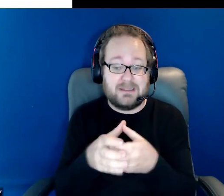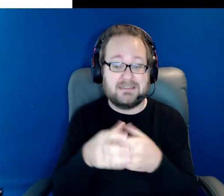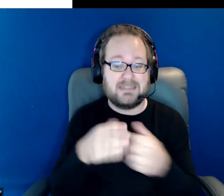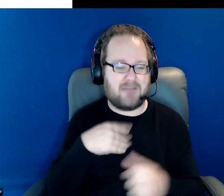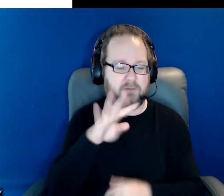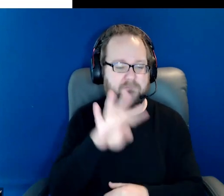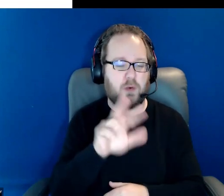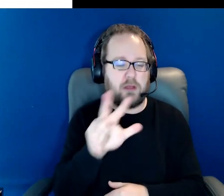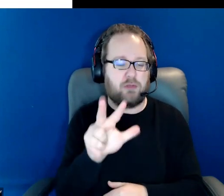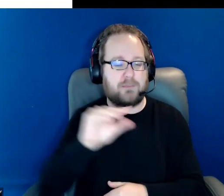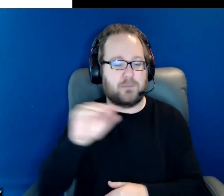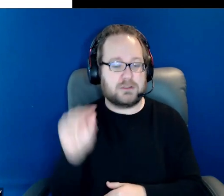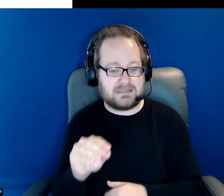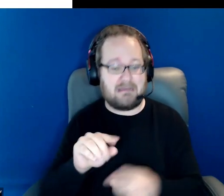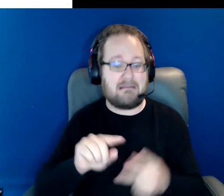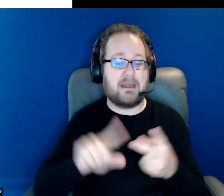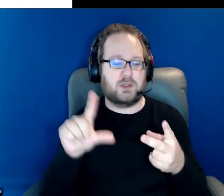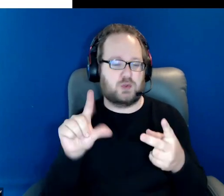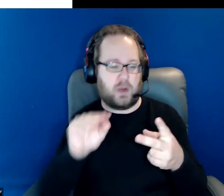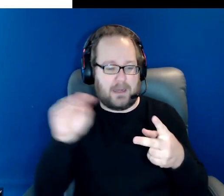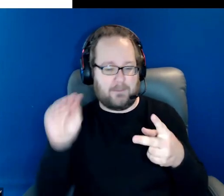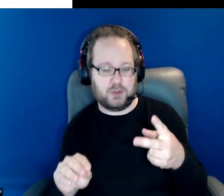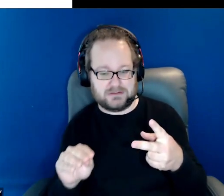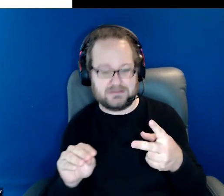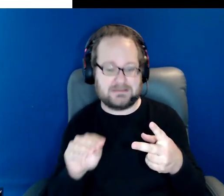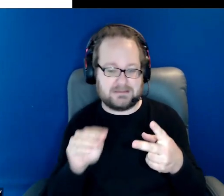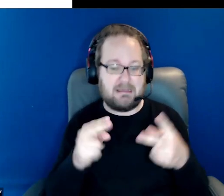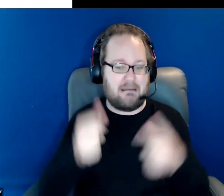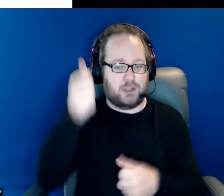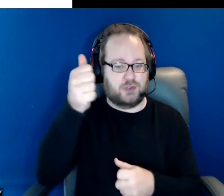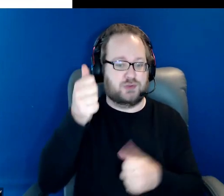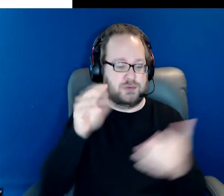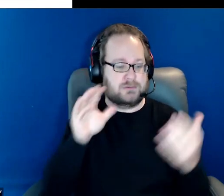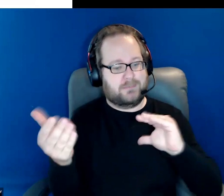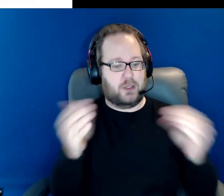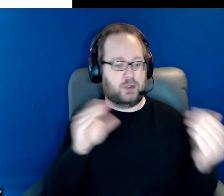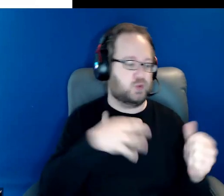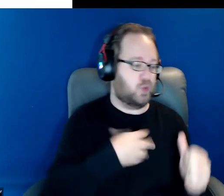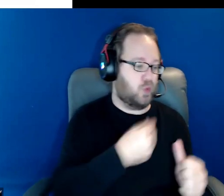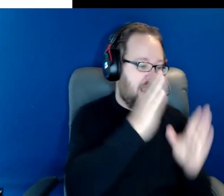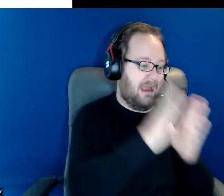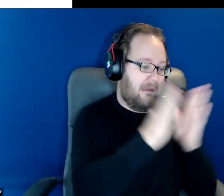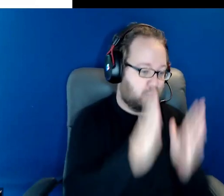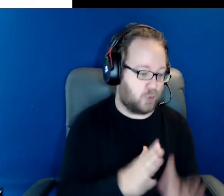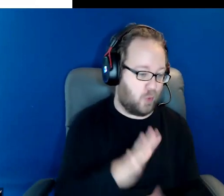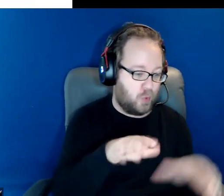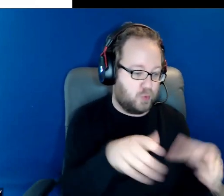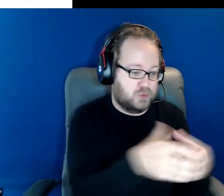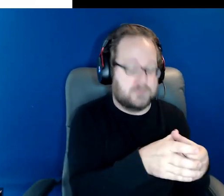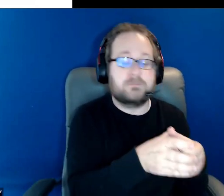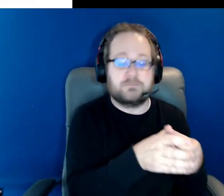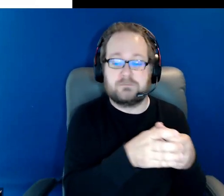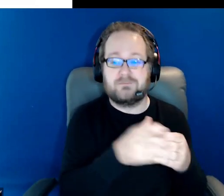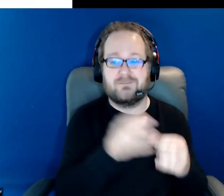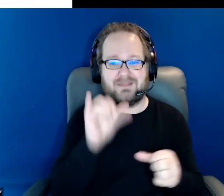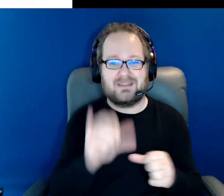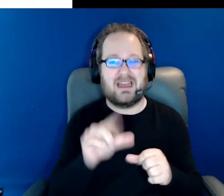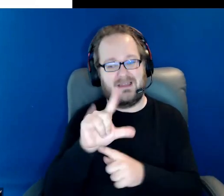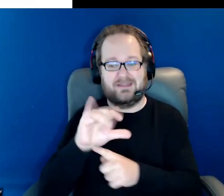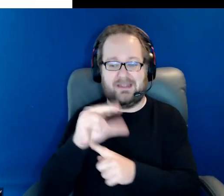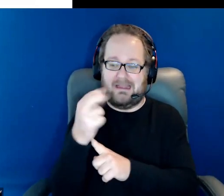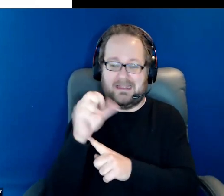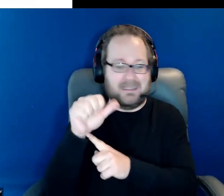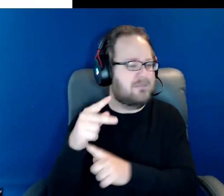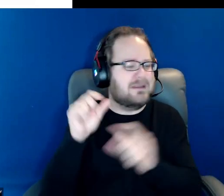and 20% higher, respectively, than white households. LIHEAP can be a critical resource to ensuring that a household's energy burden